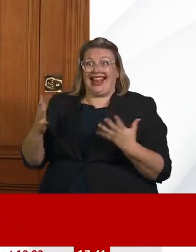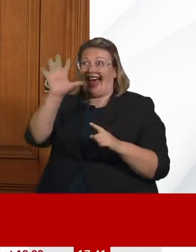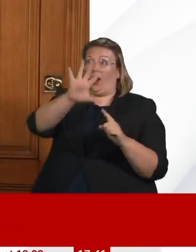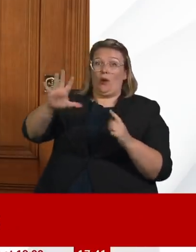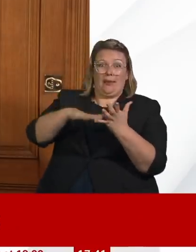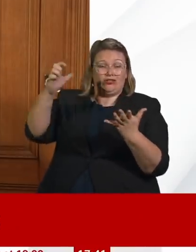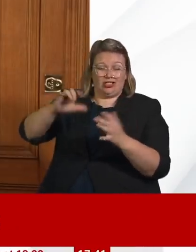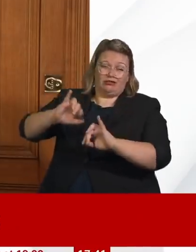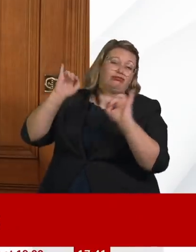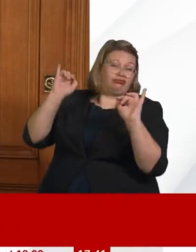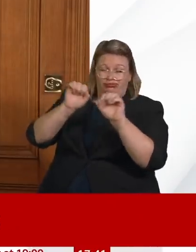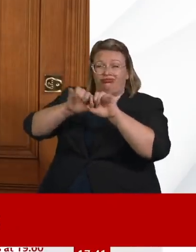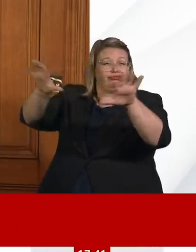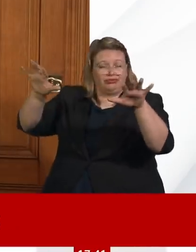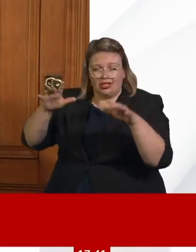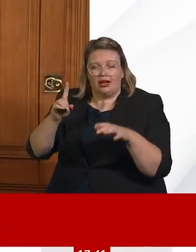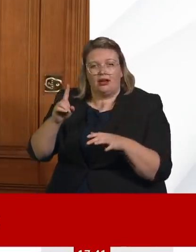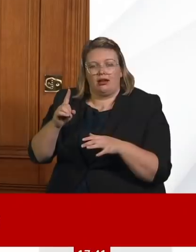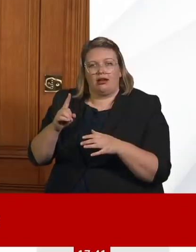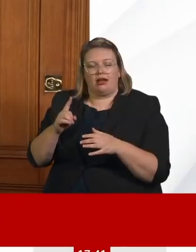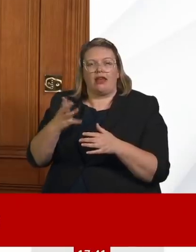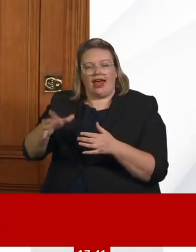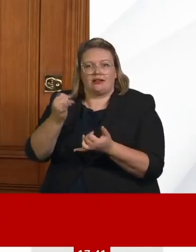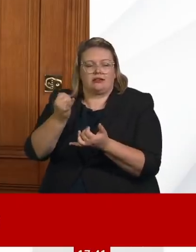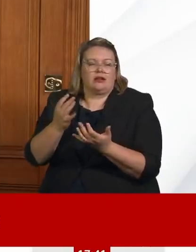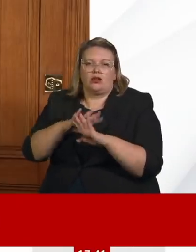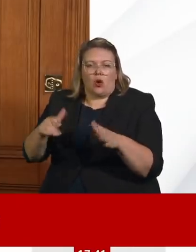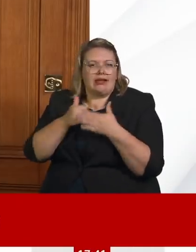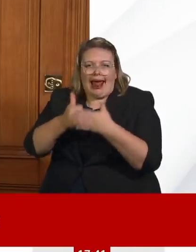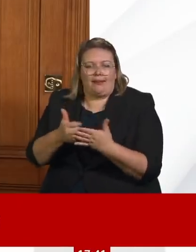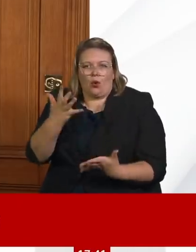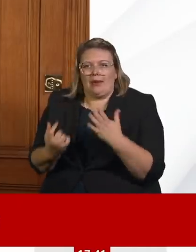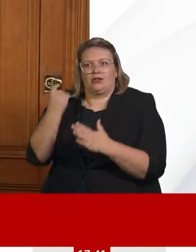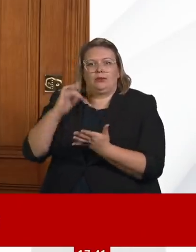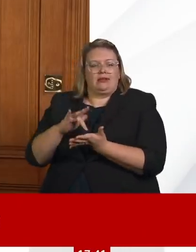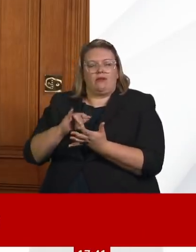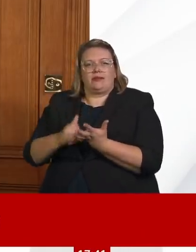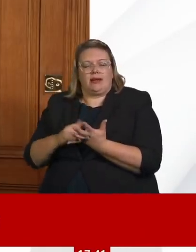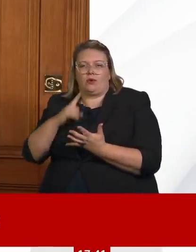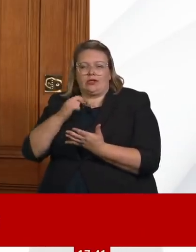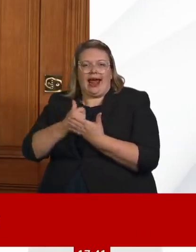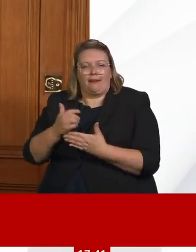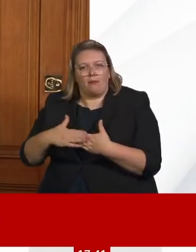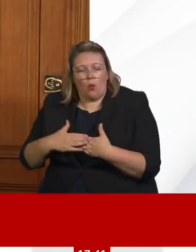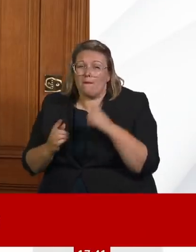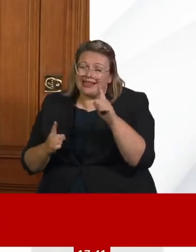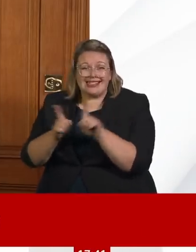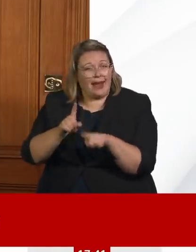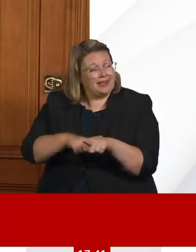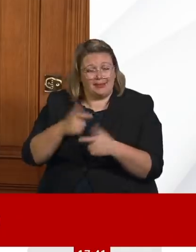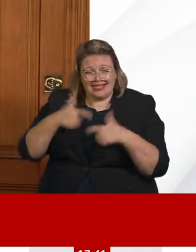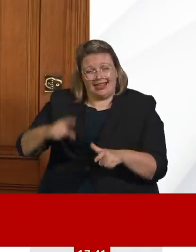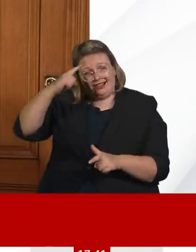now as if it were done early in September or mid-September. But I repeat the point that